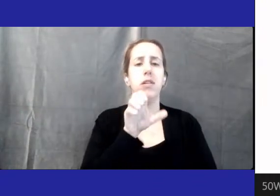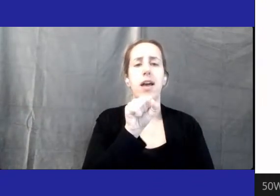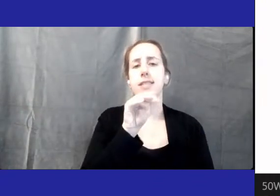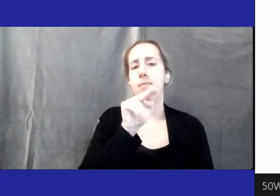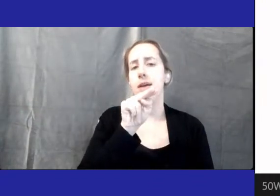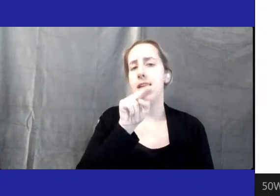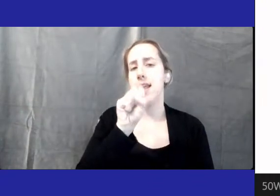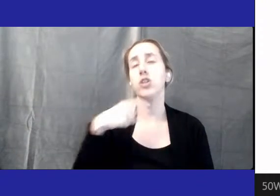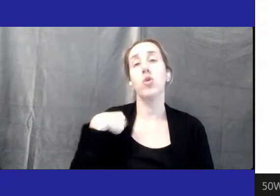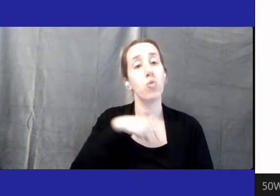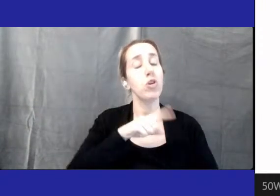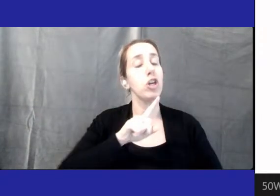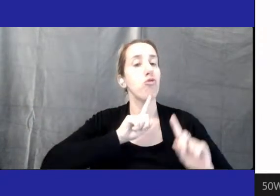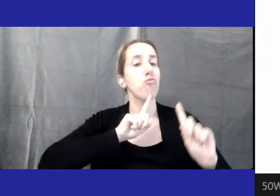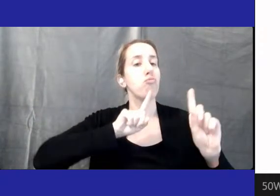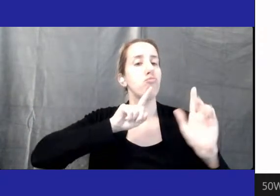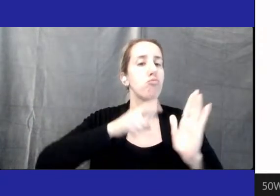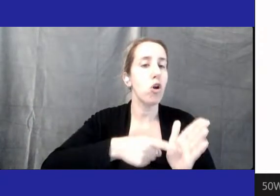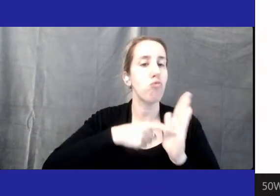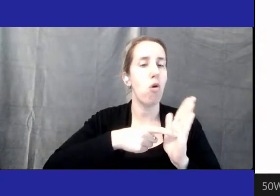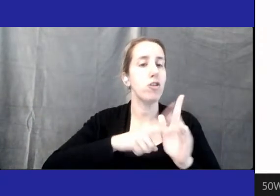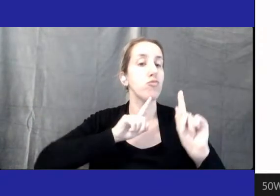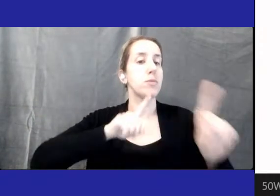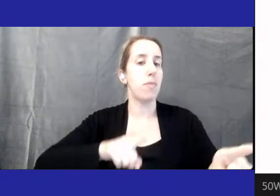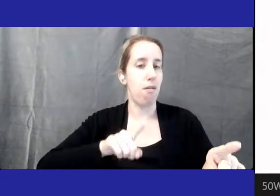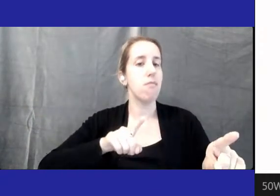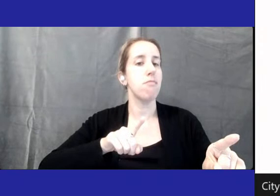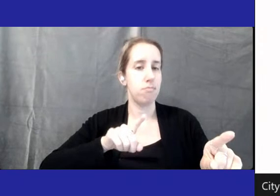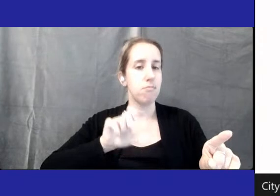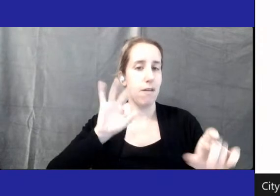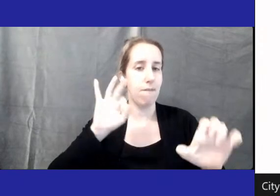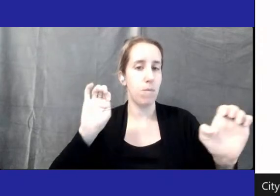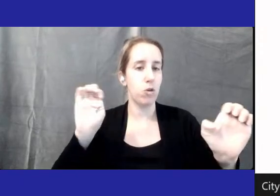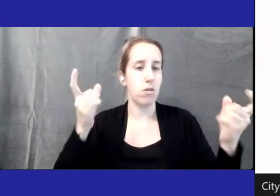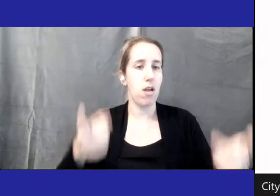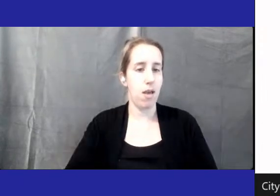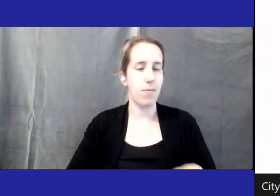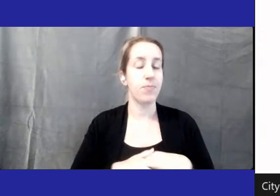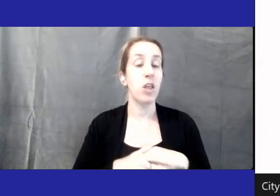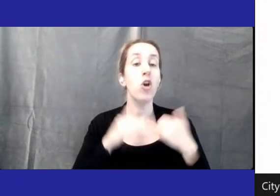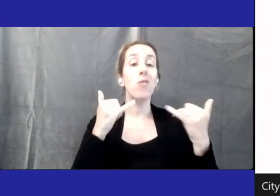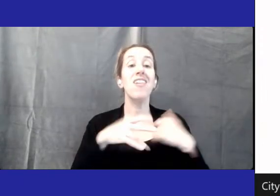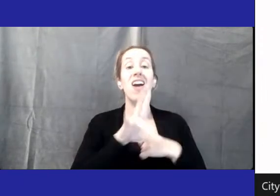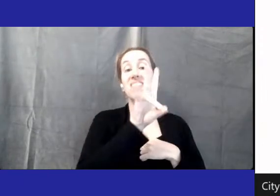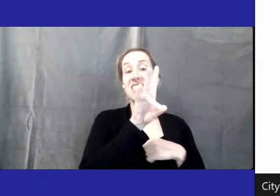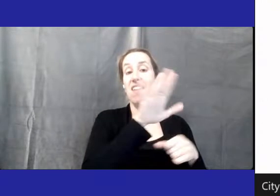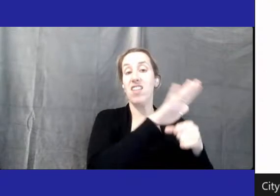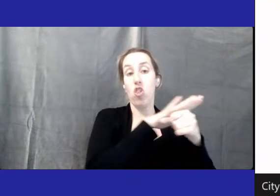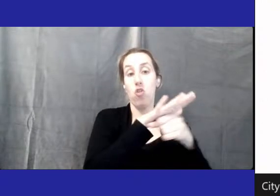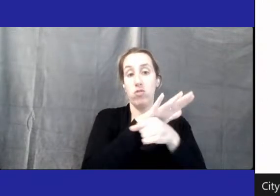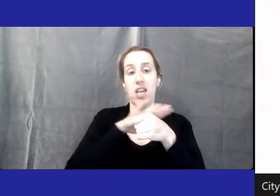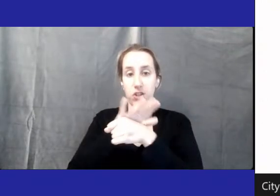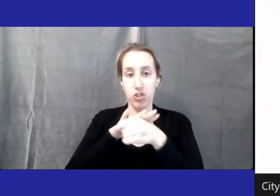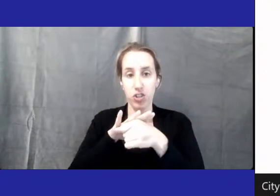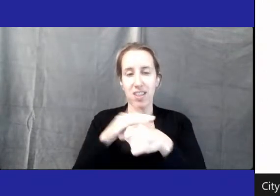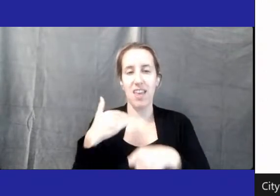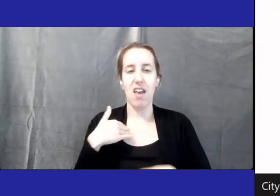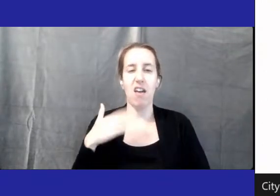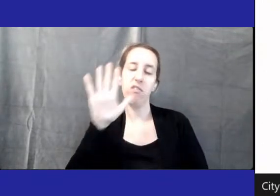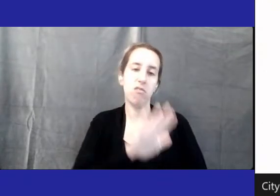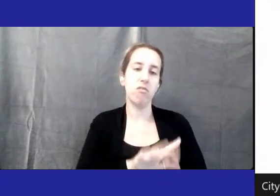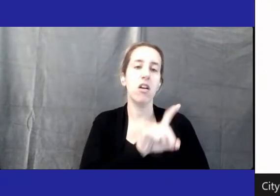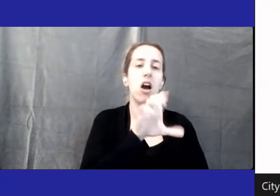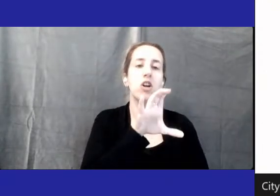to. Currently, the plan is that there are 7 sites that host between 100 and 150 shelterees with a